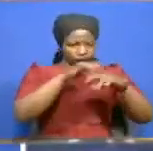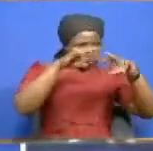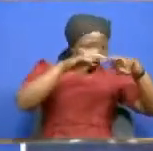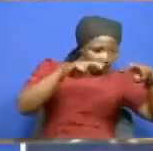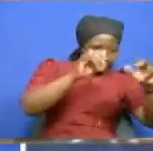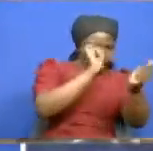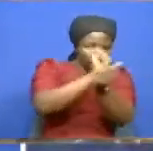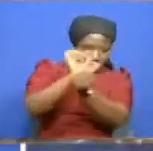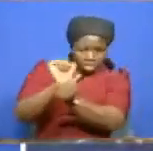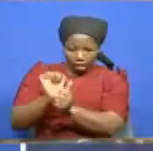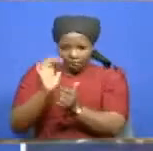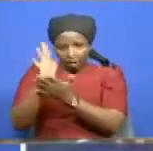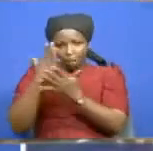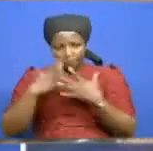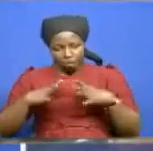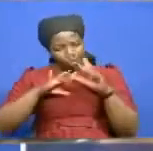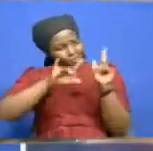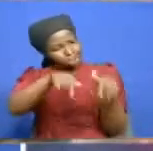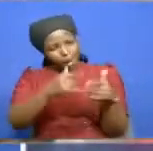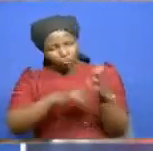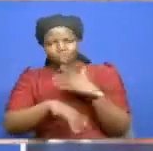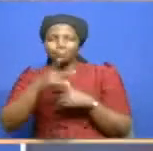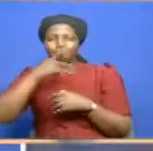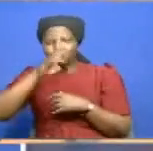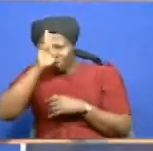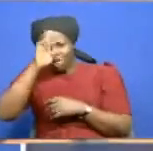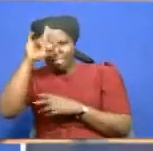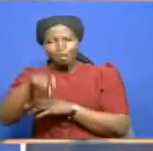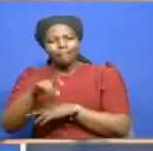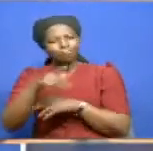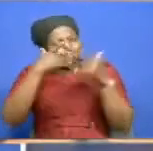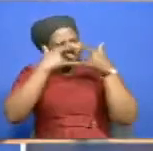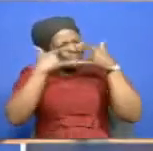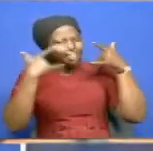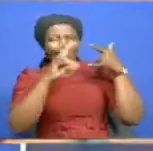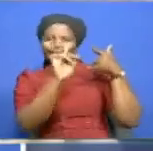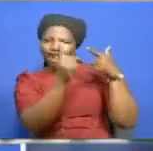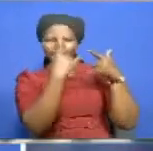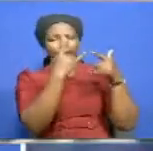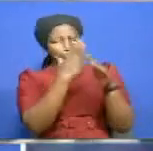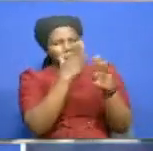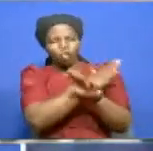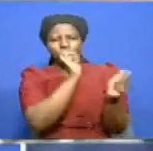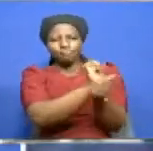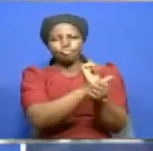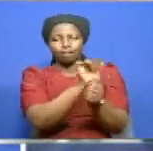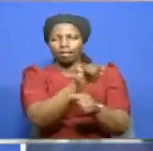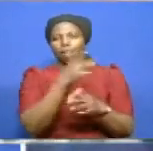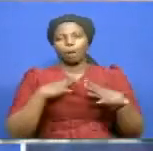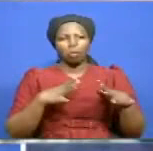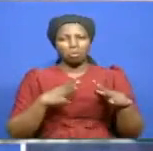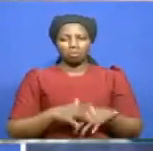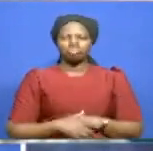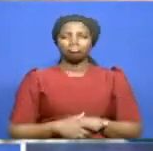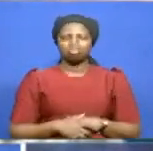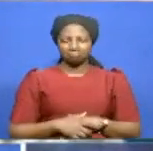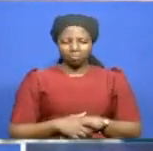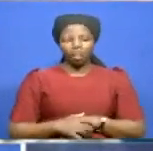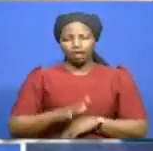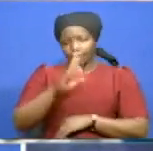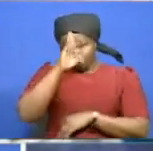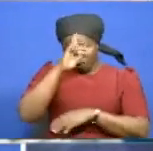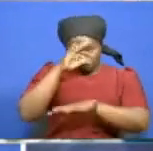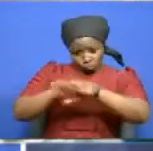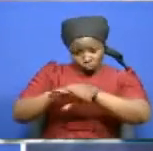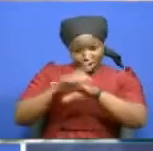some of the residents also demanded the officers wear masks before taking them into custody. Maskari shida yao ni moja. Ni wazuri lakini kuna shida